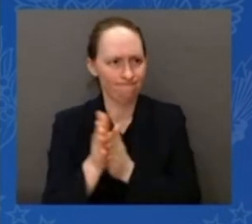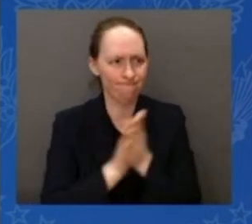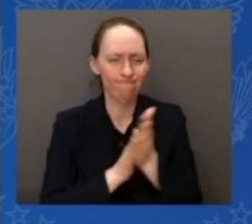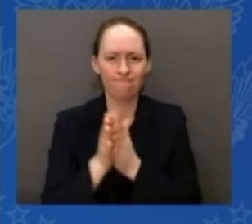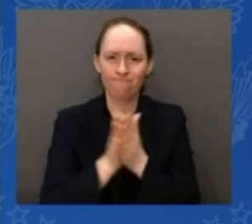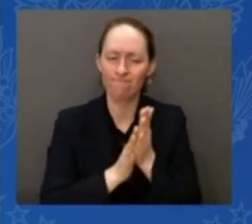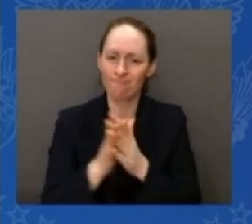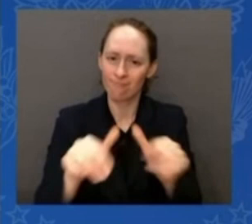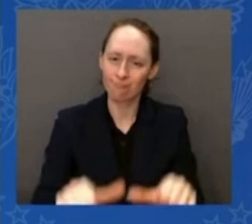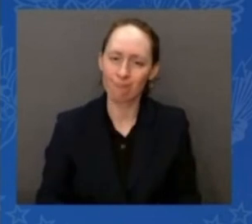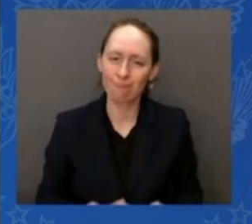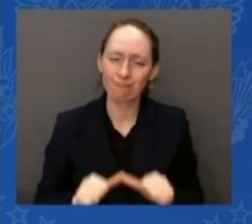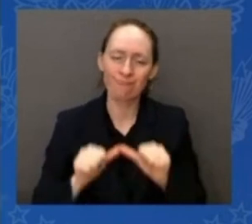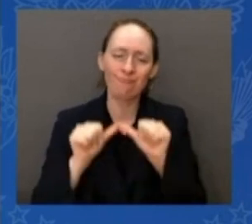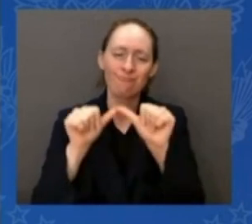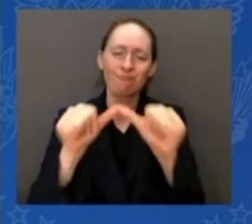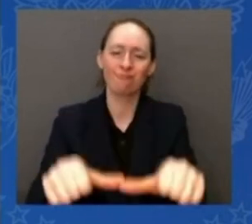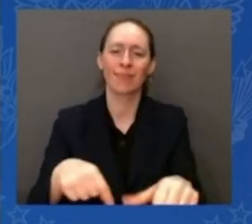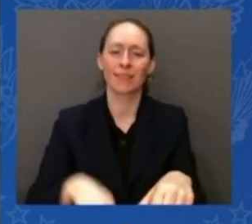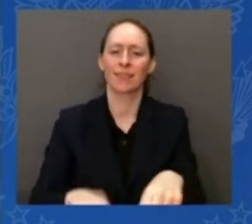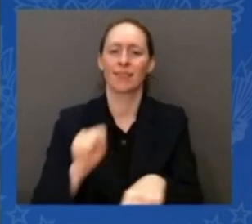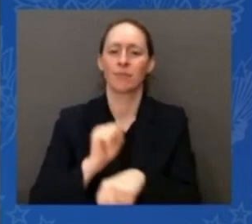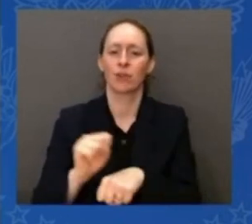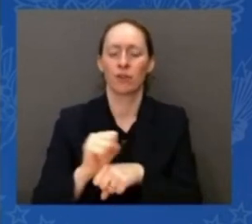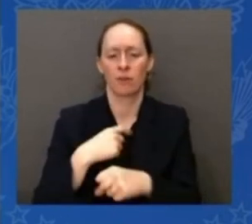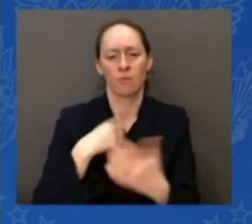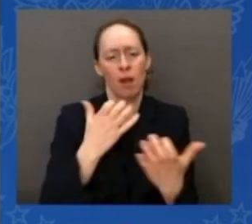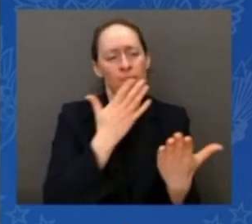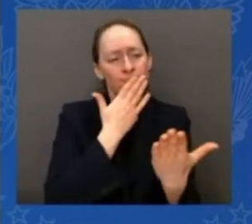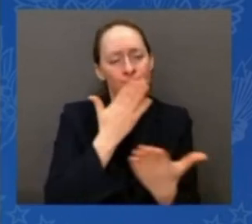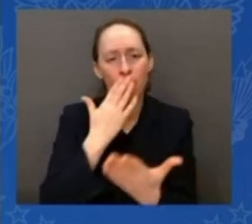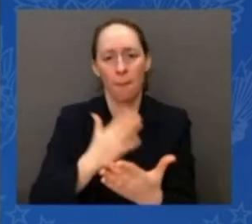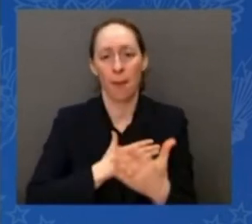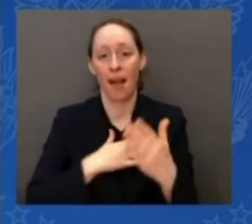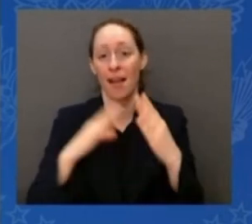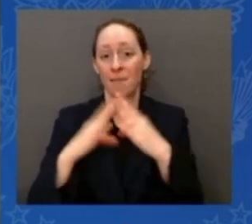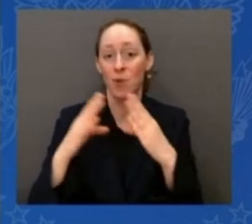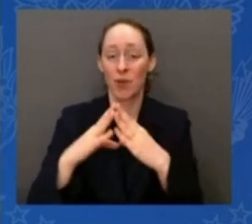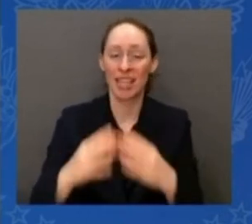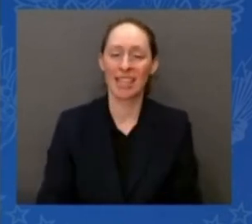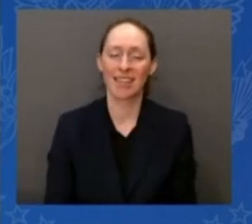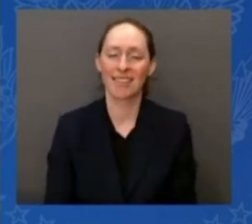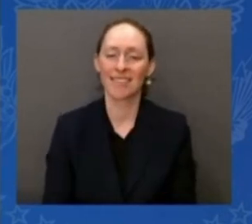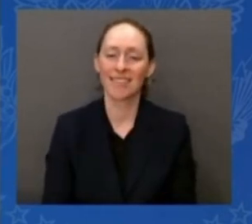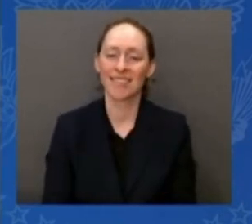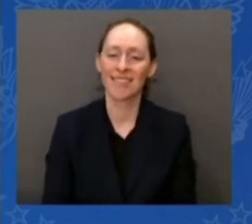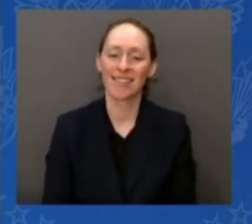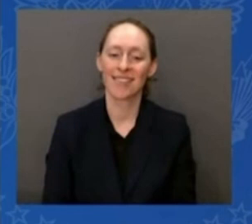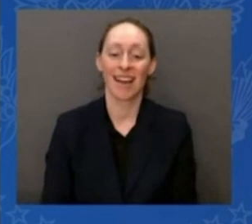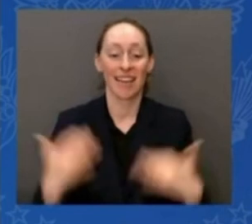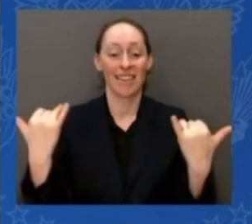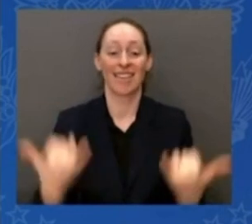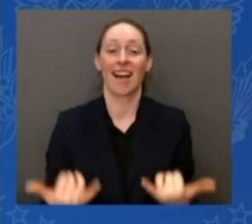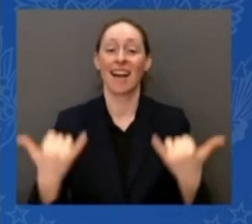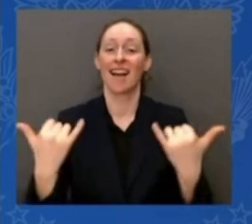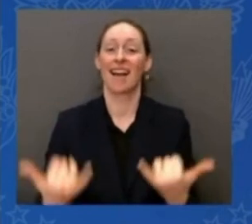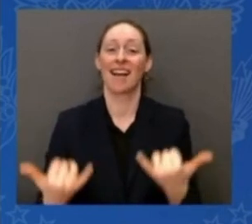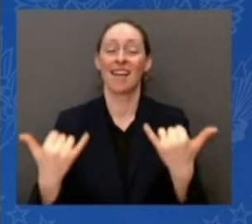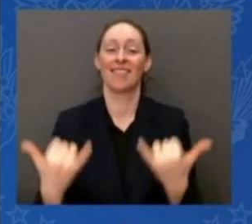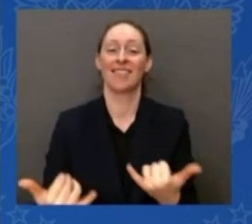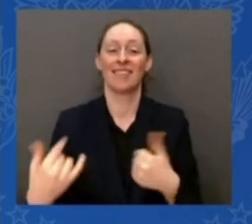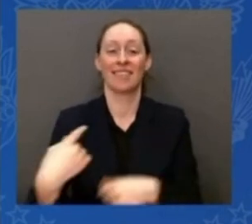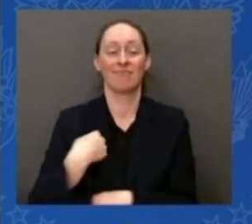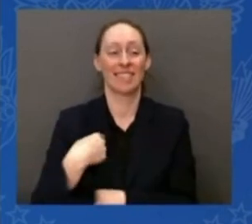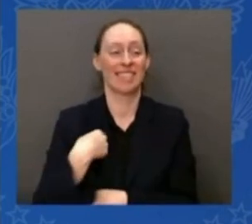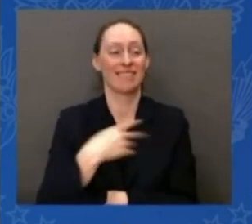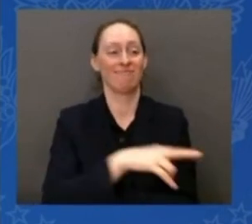And as I look out, I see that today is a celebration of that community. When the president talks about those who've been